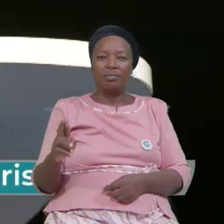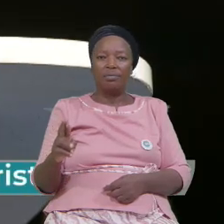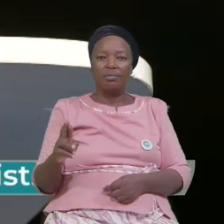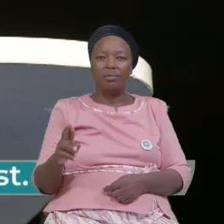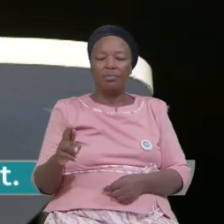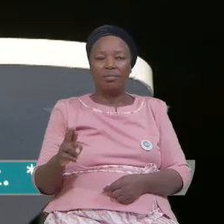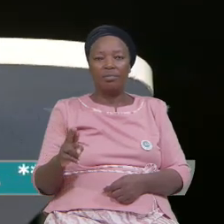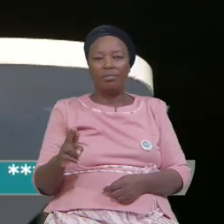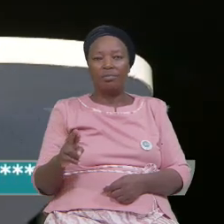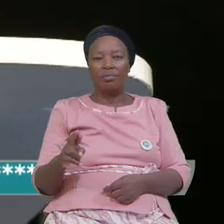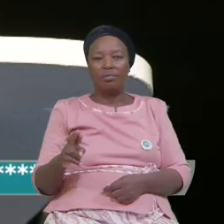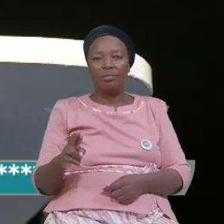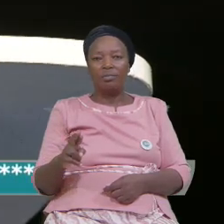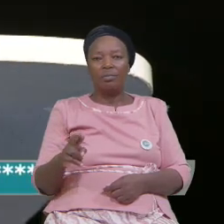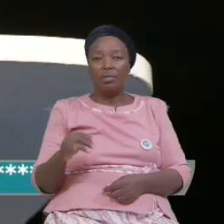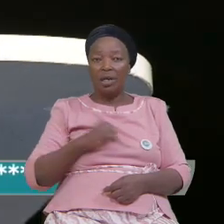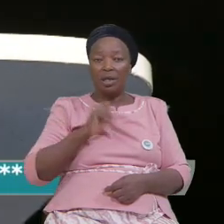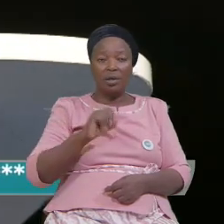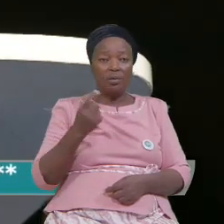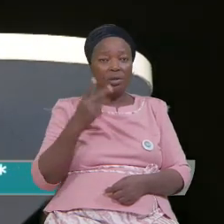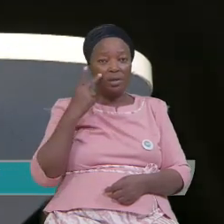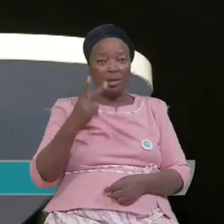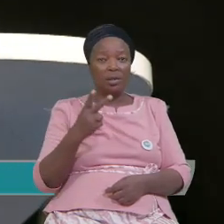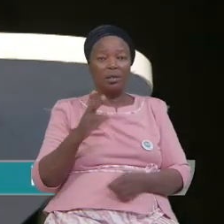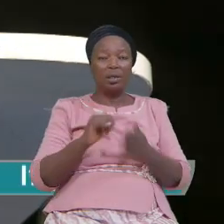I can only see the flag on the right hand.